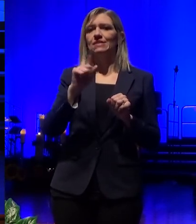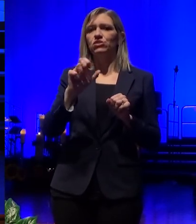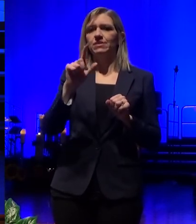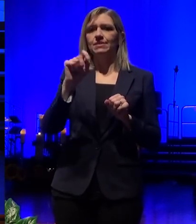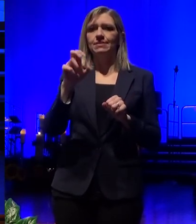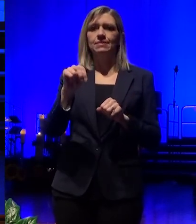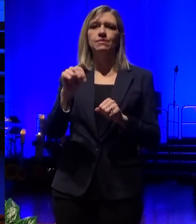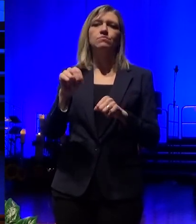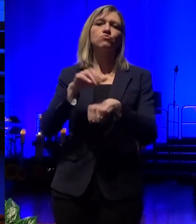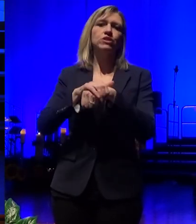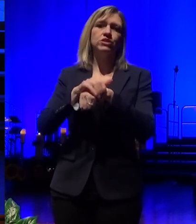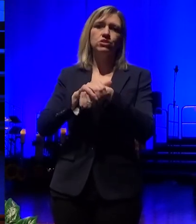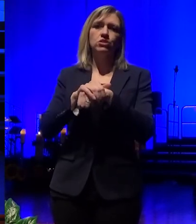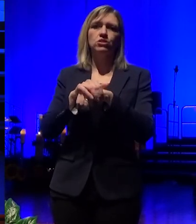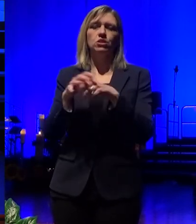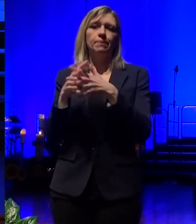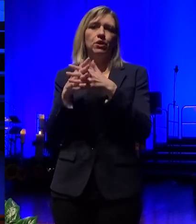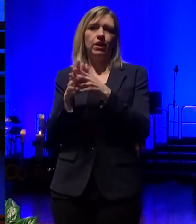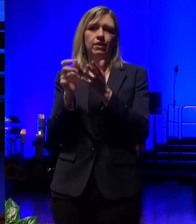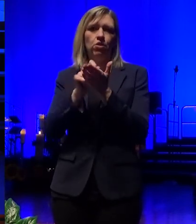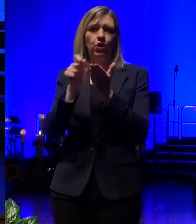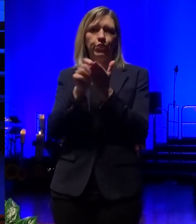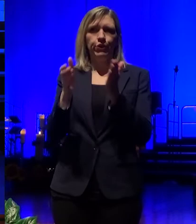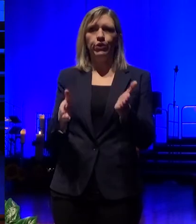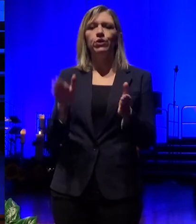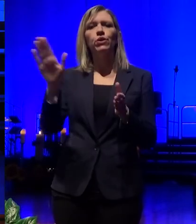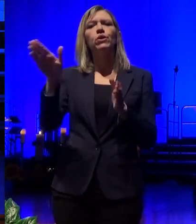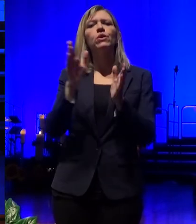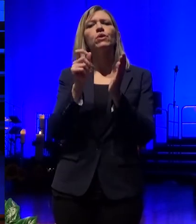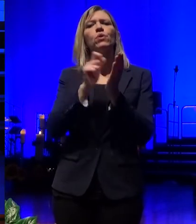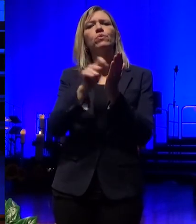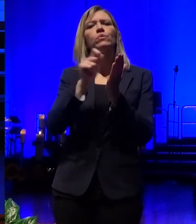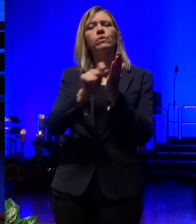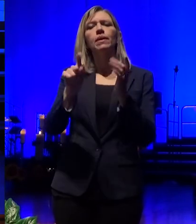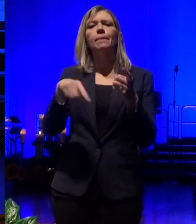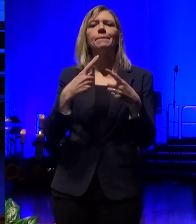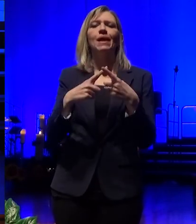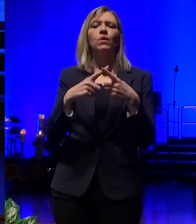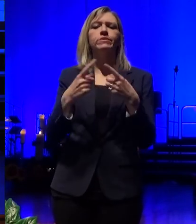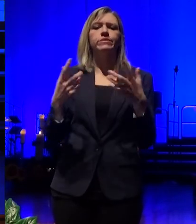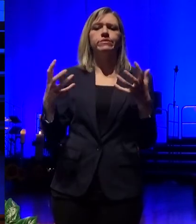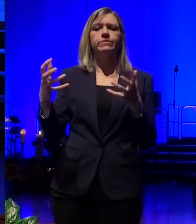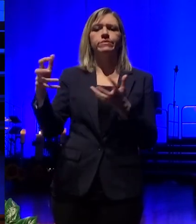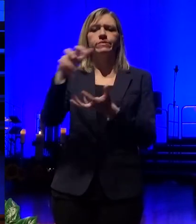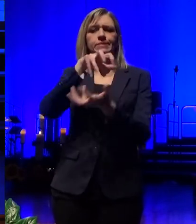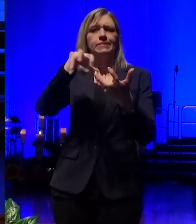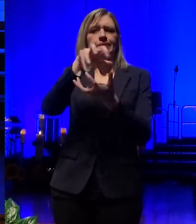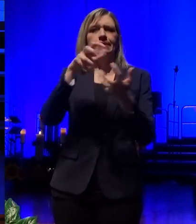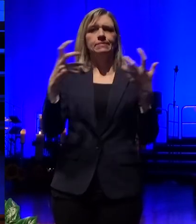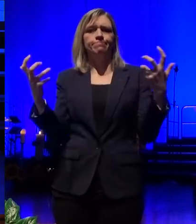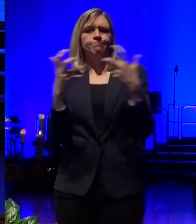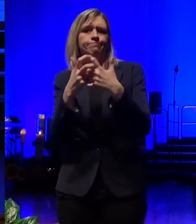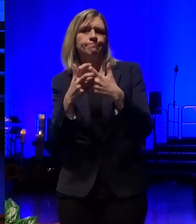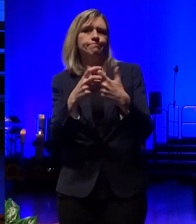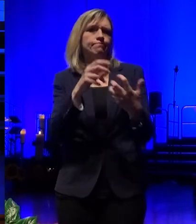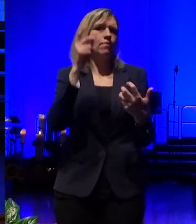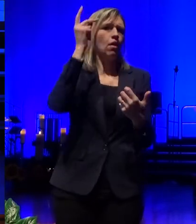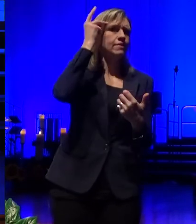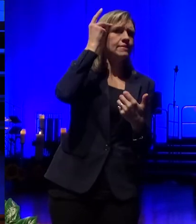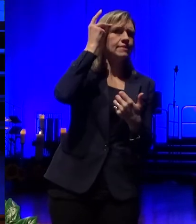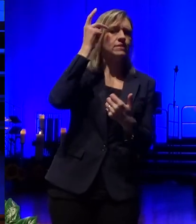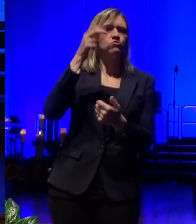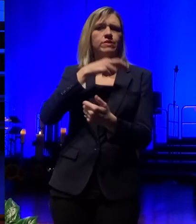British-American author, and her work focuses on the intersection and interactions between politics and